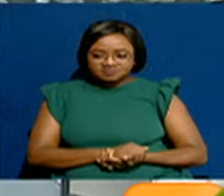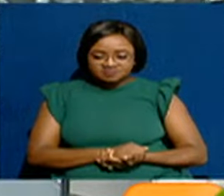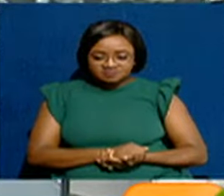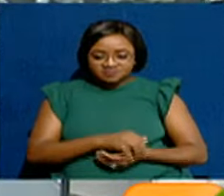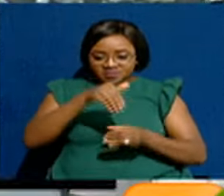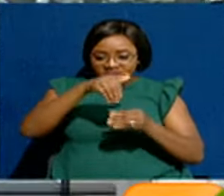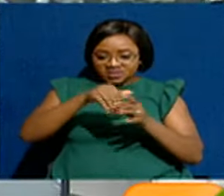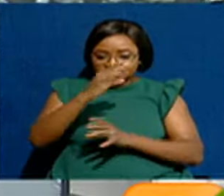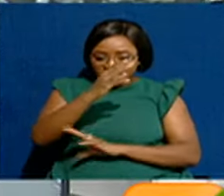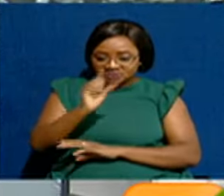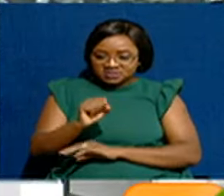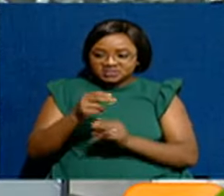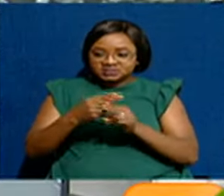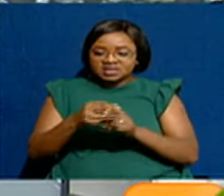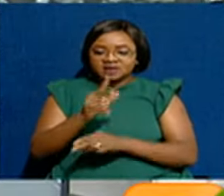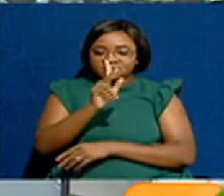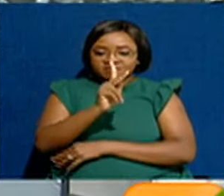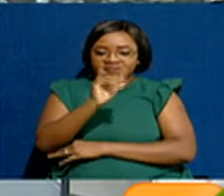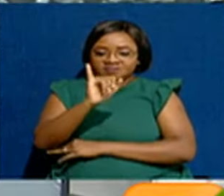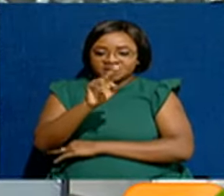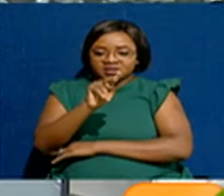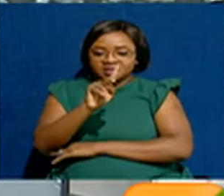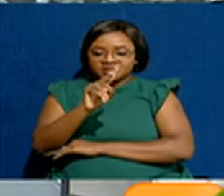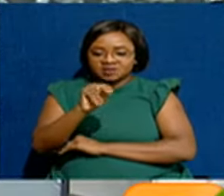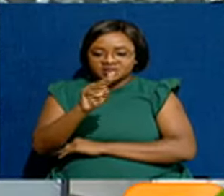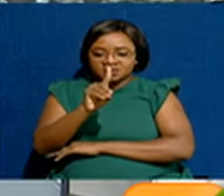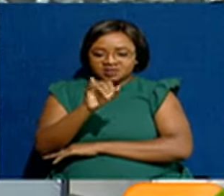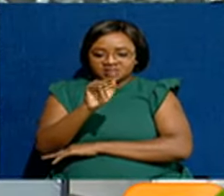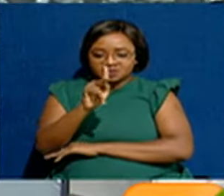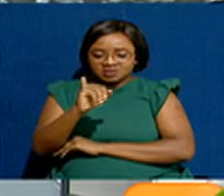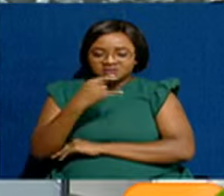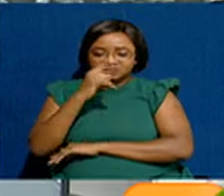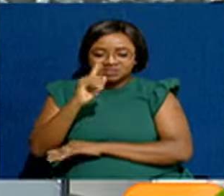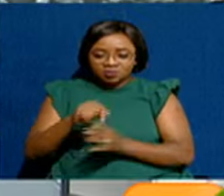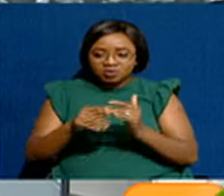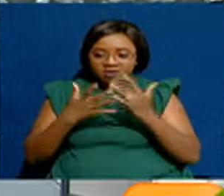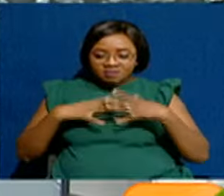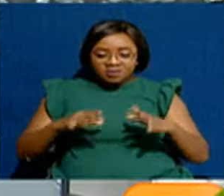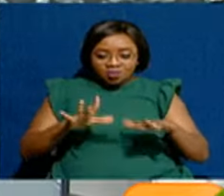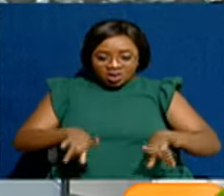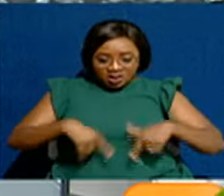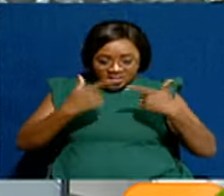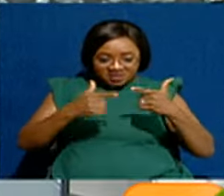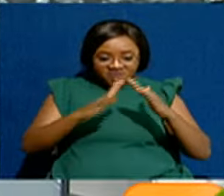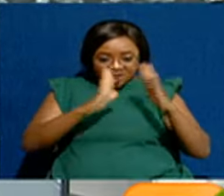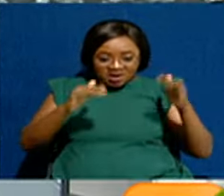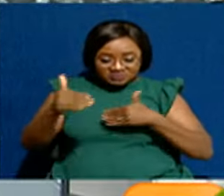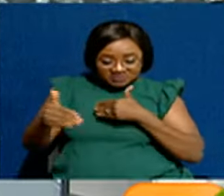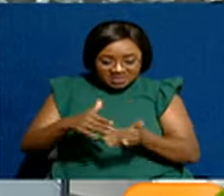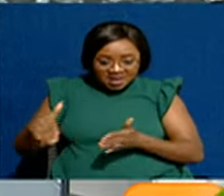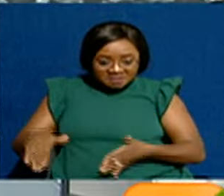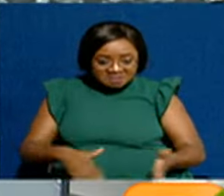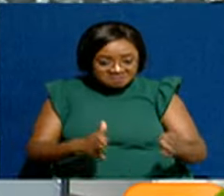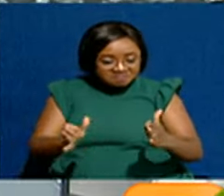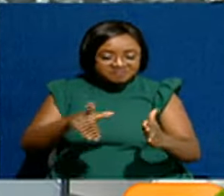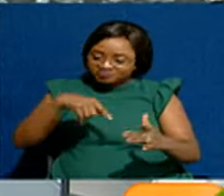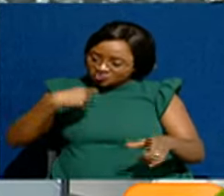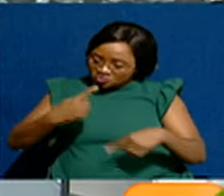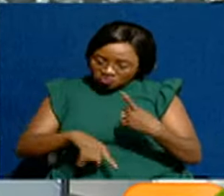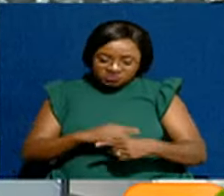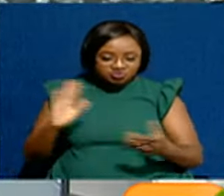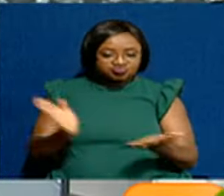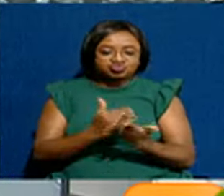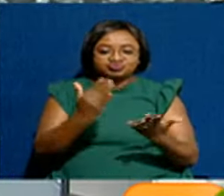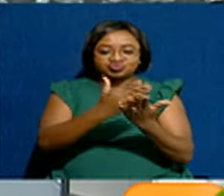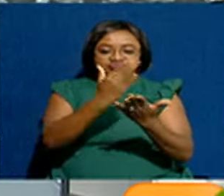Interior Cabinet Secretary Professor Kithure Kindiki has maintained that the eviction of those still living on riparian land will spare no one. Kindiki says